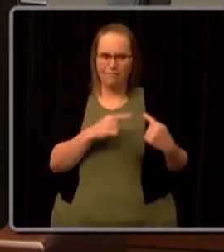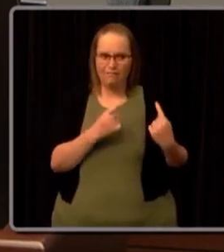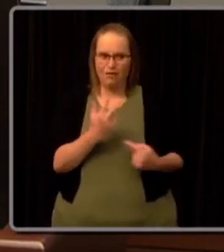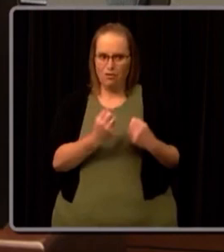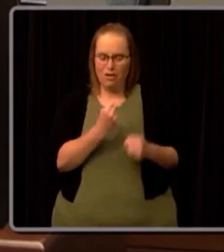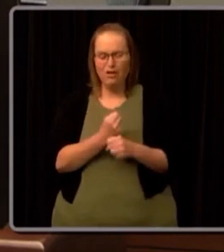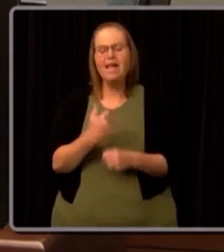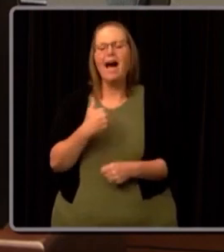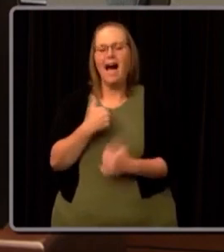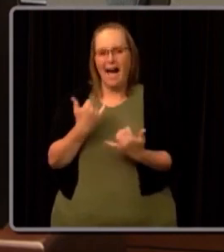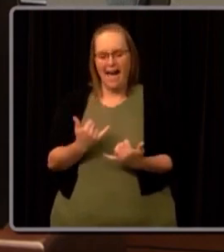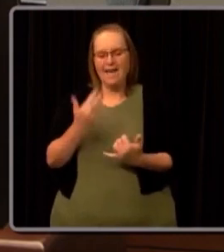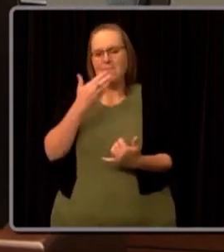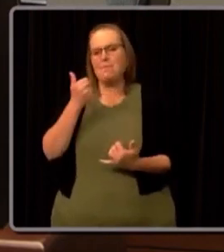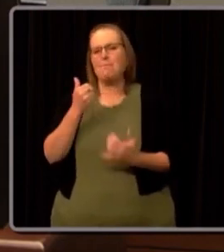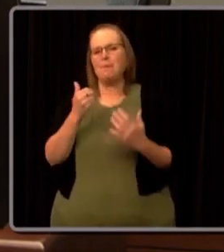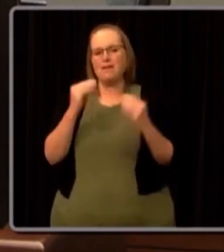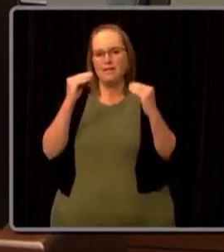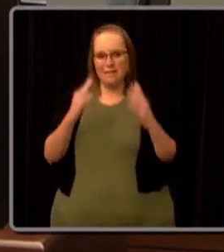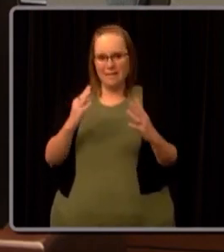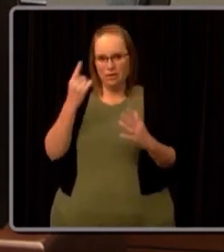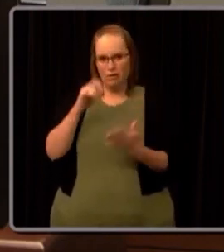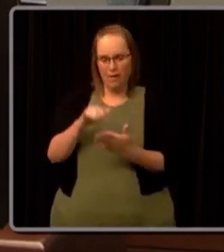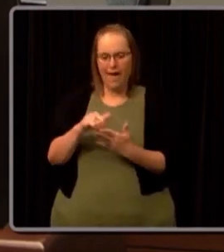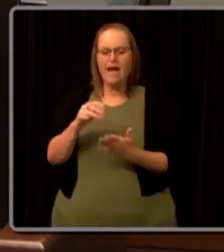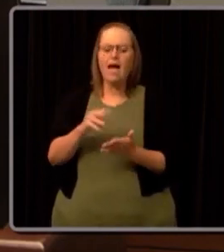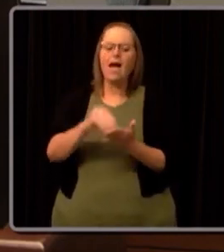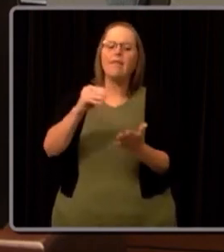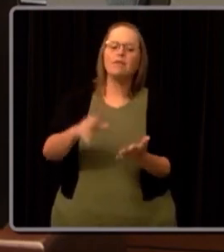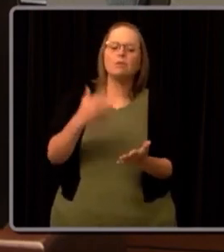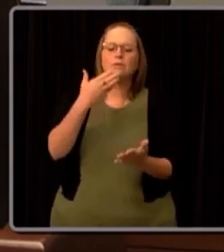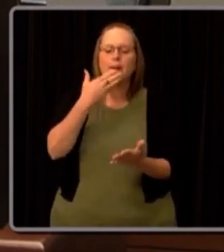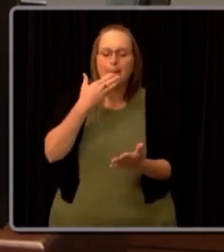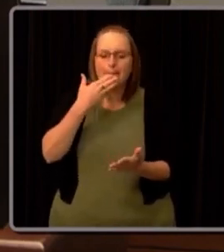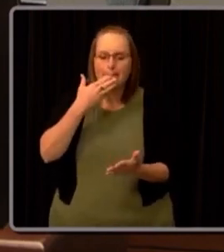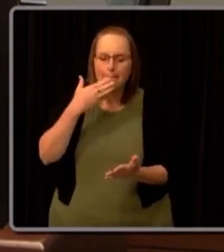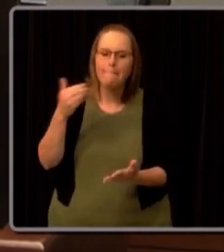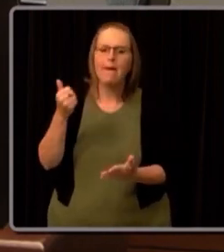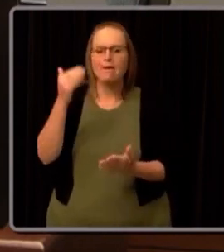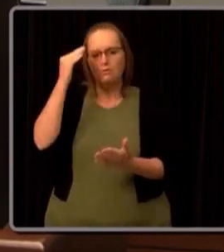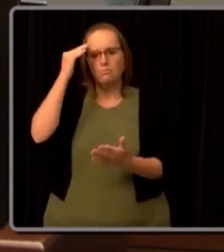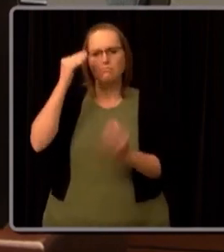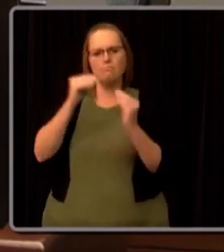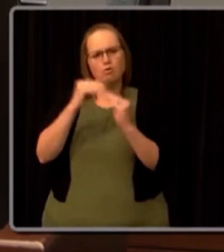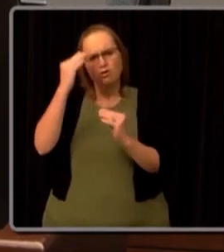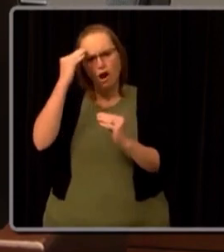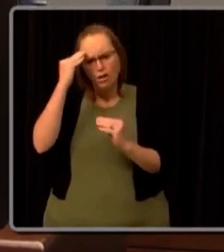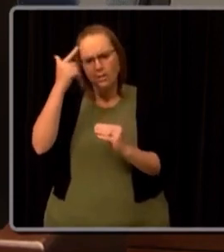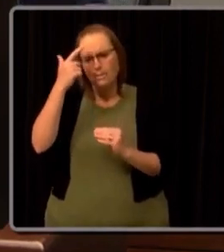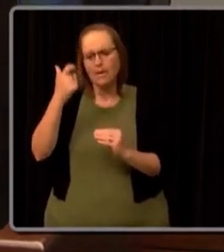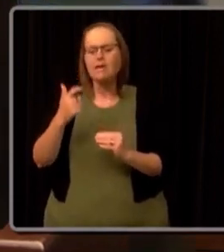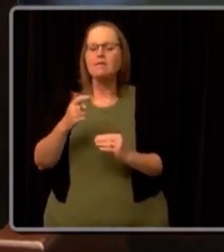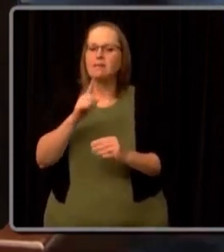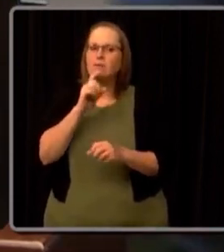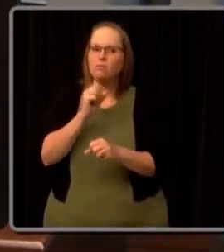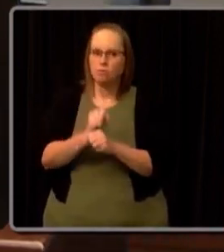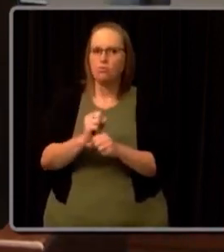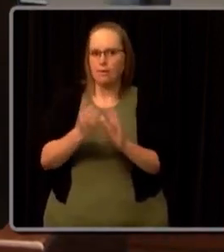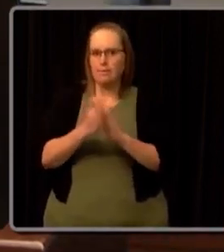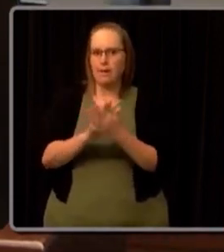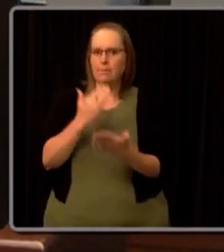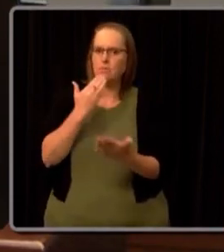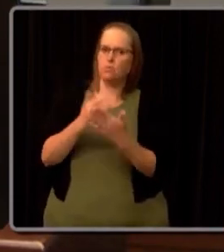better teacher because of it, and our students are better equipped because they truly do believe that they are writers as they go through this program.